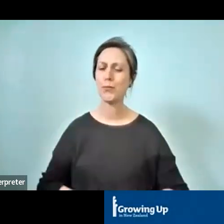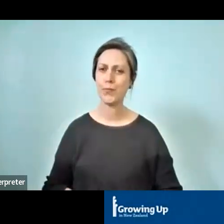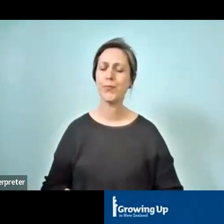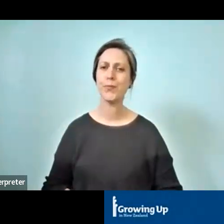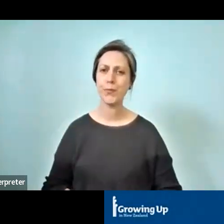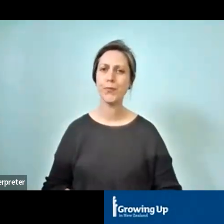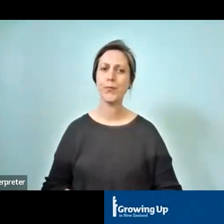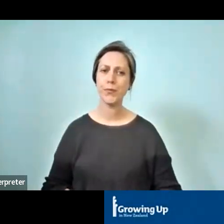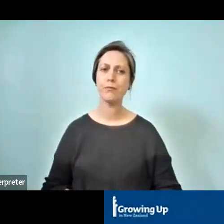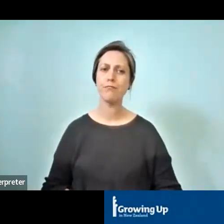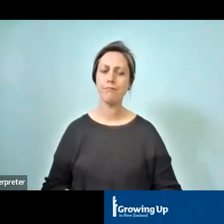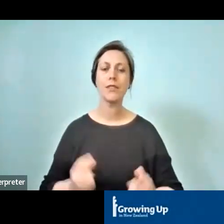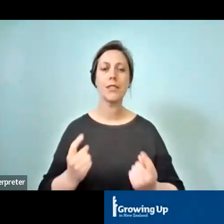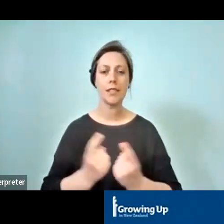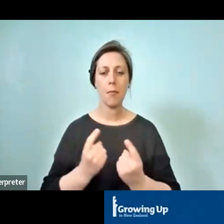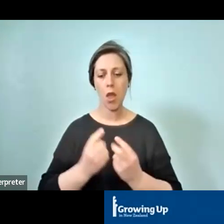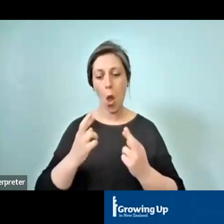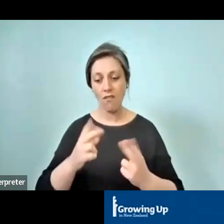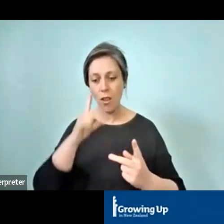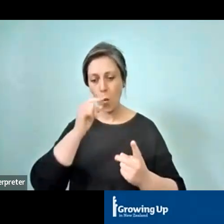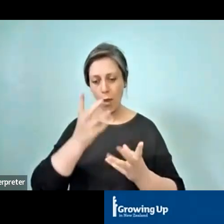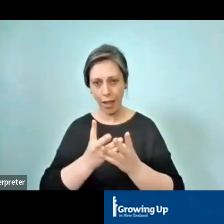could hopefully address in